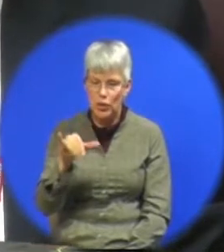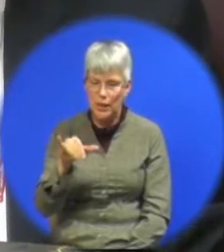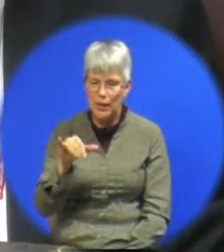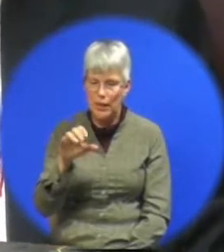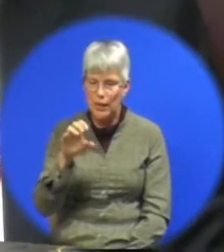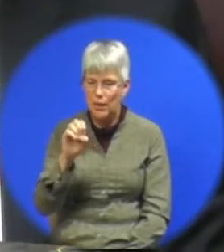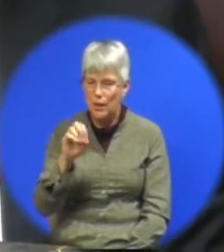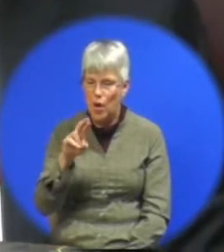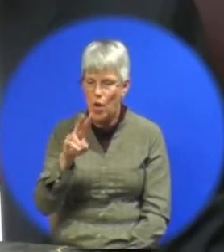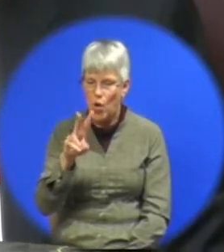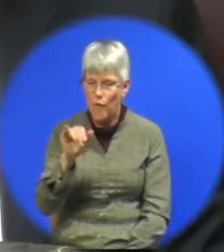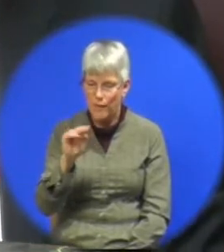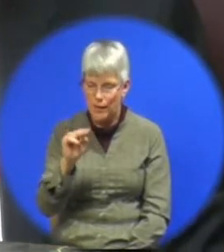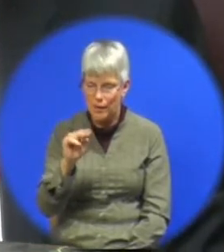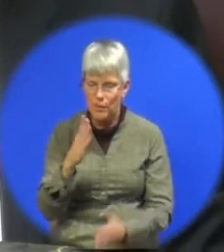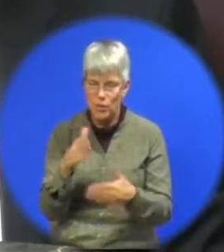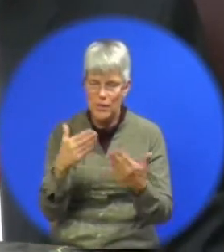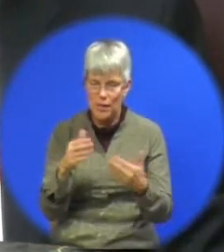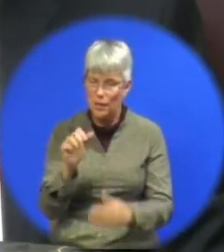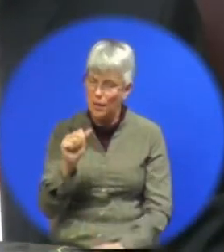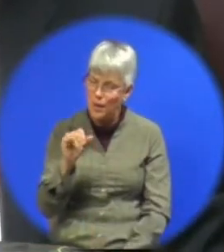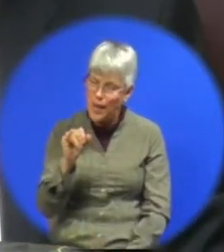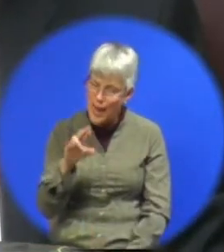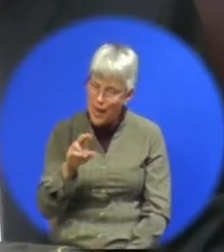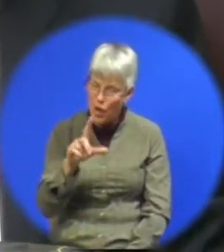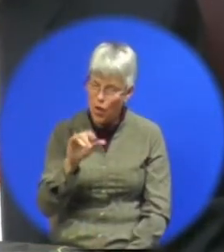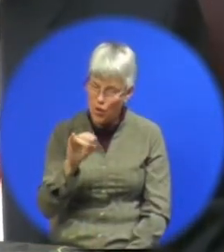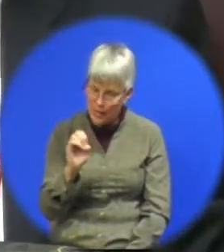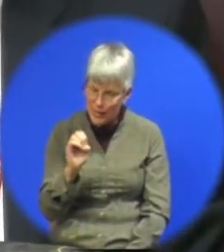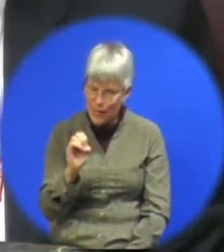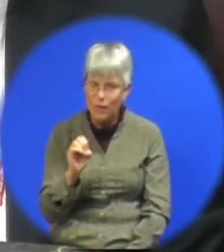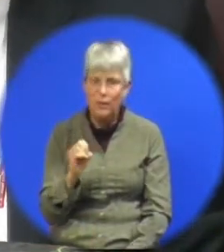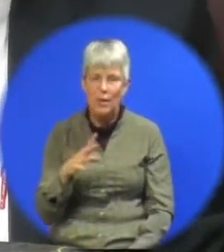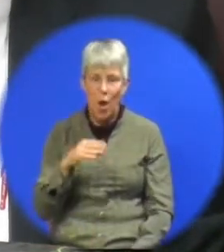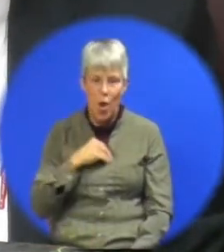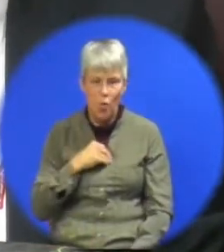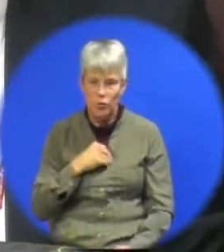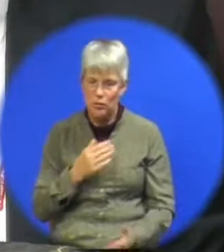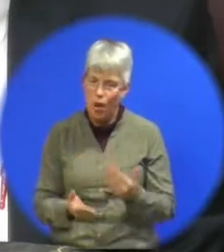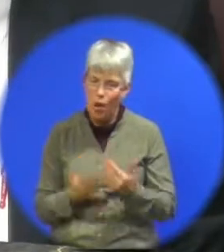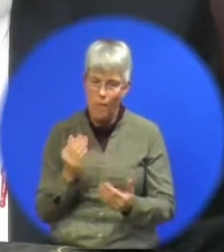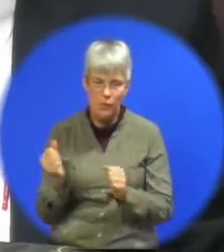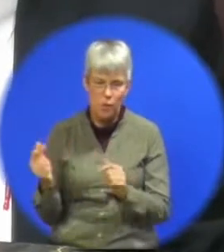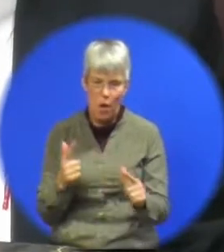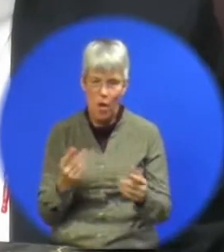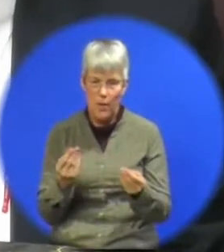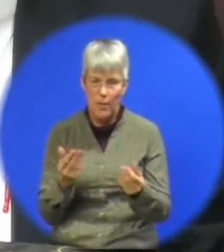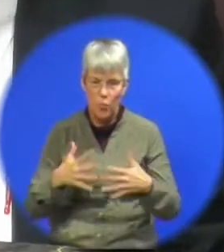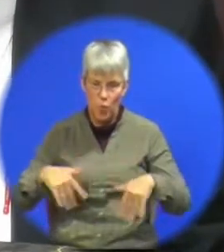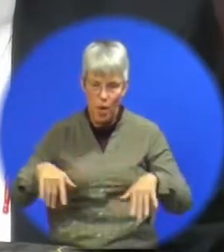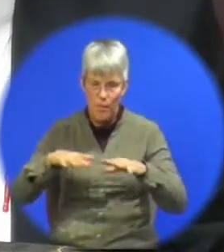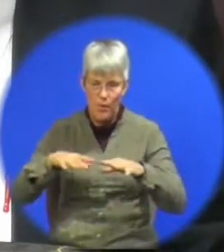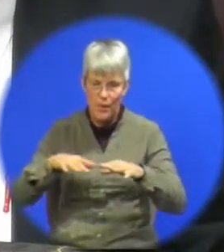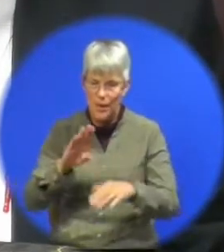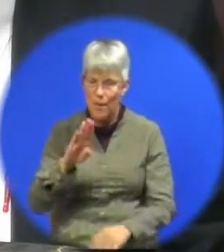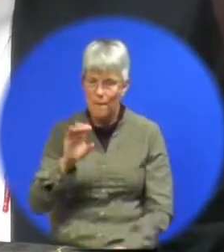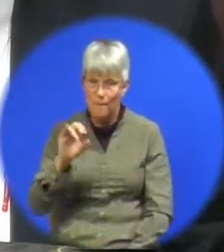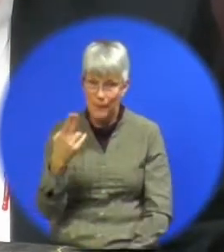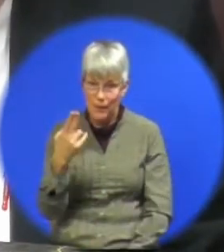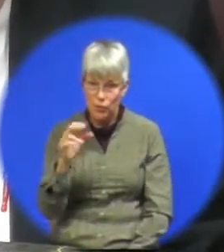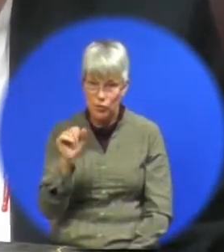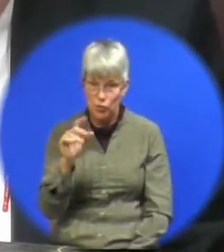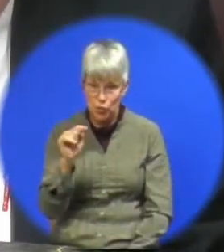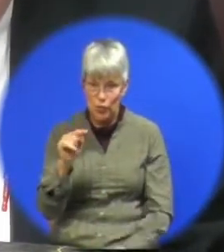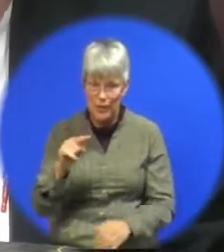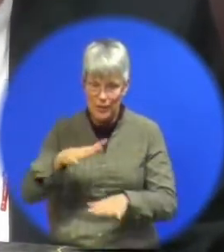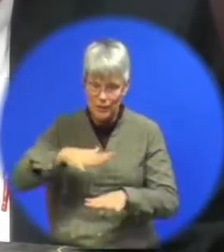presented this because Airly owns the property, almost all the property around the end of Beach Street. The best